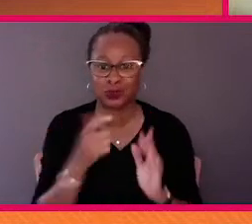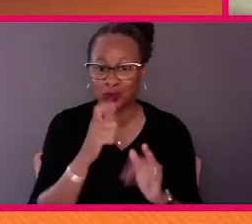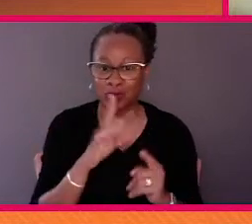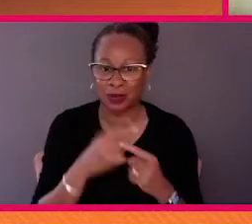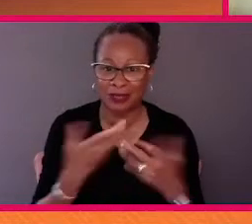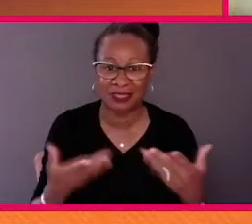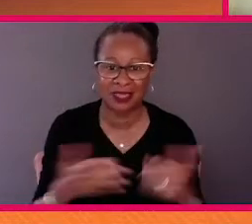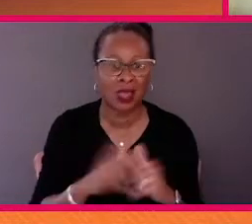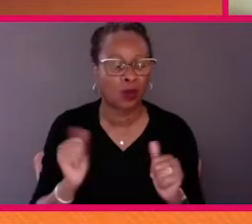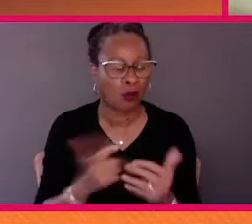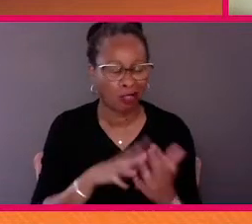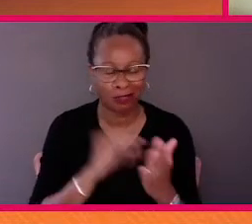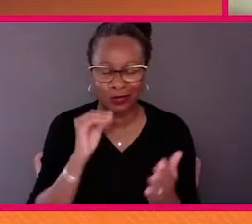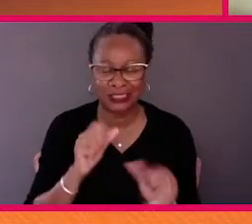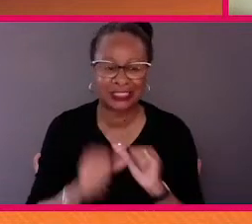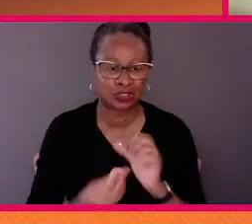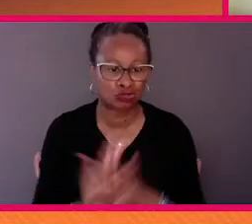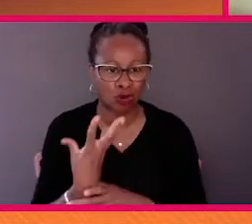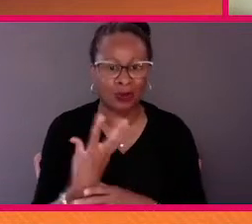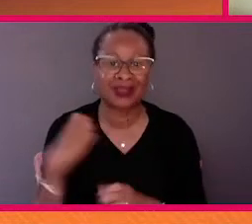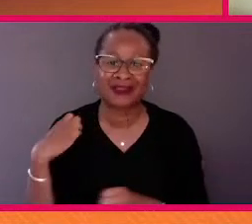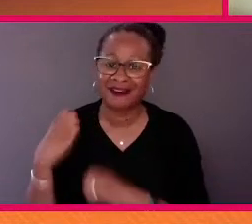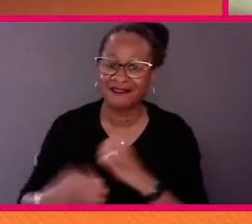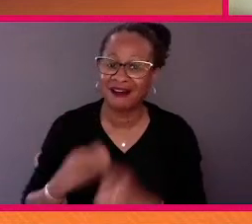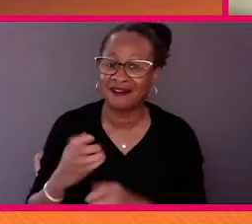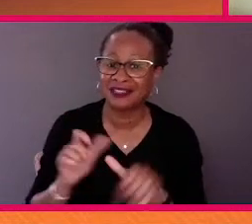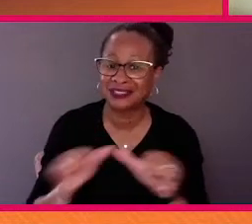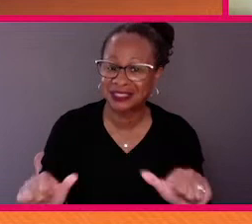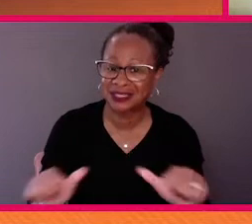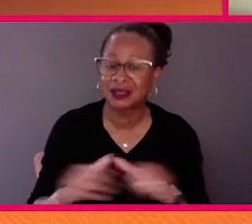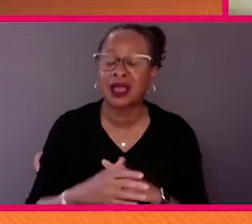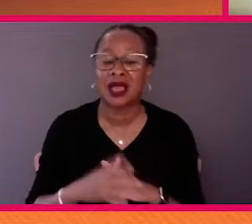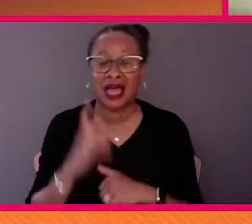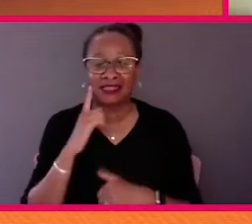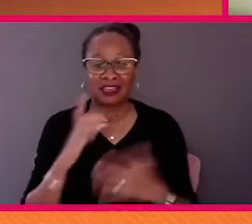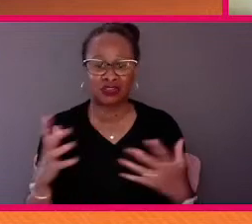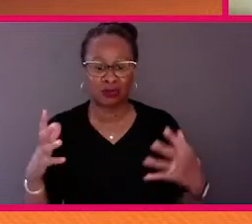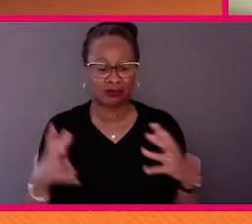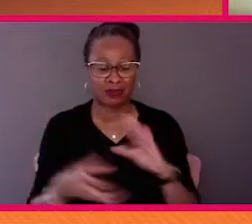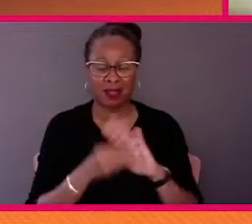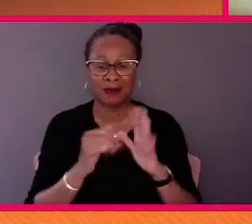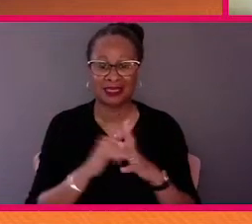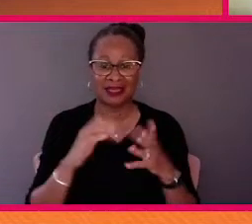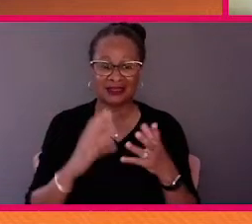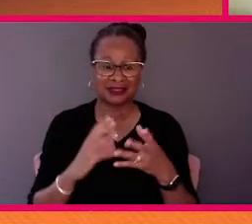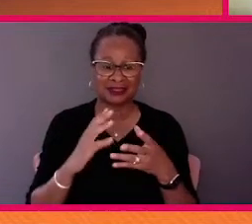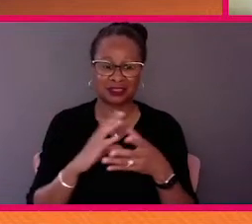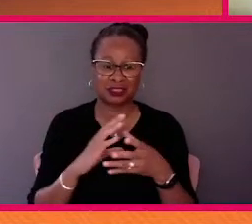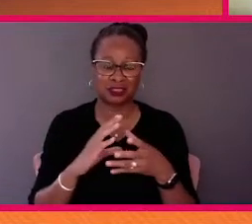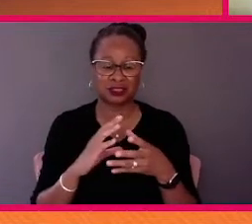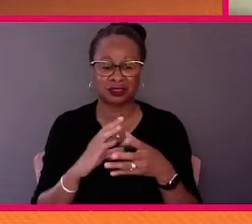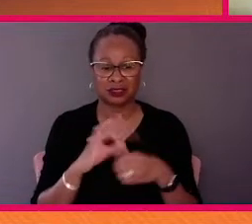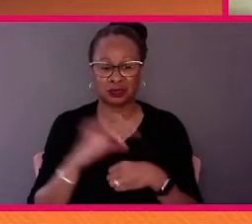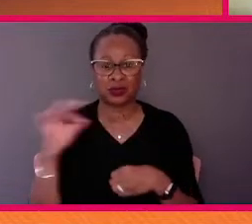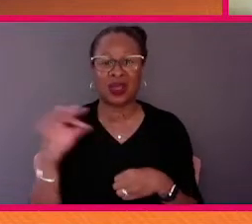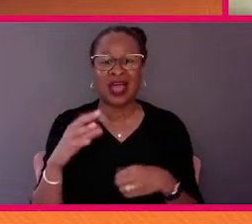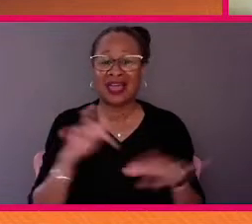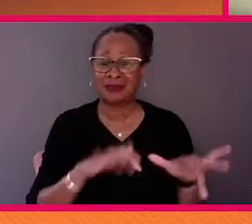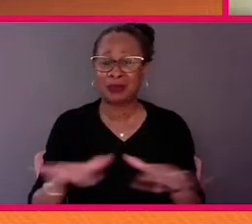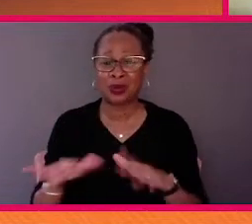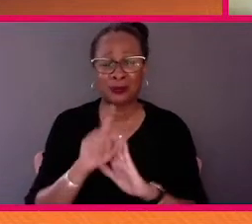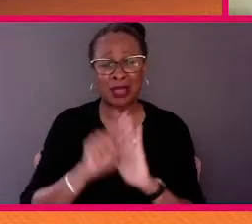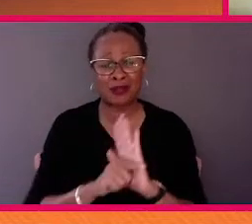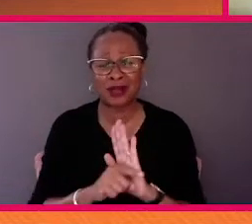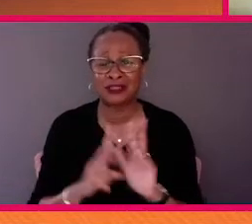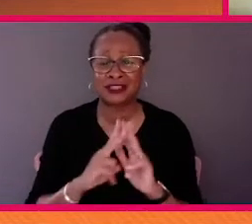all learning, we're all growing, we're all evolving. And so I think you really kind of echoed that spirit. And also the piano in the background is actually very beautiful. Your voice